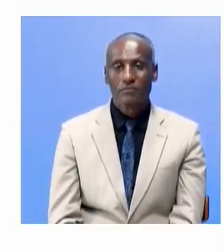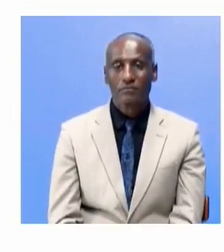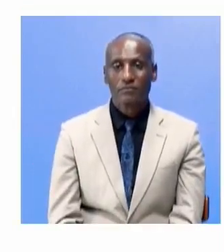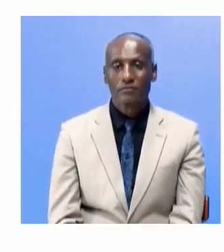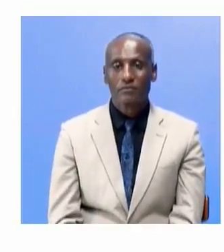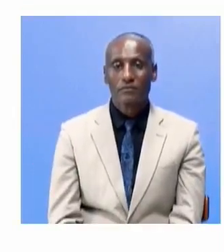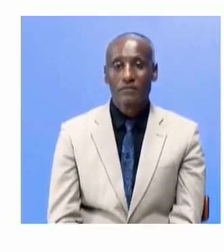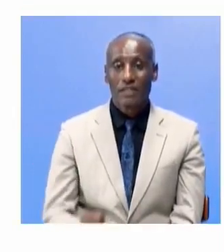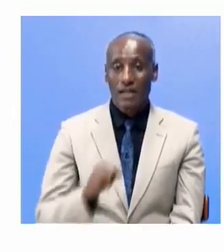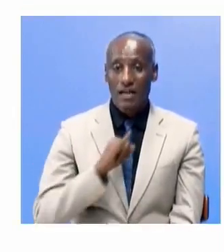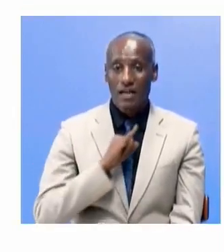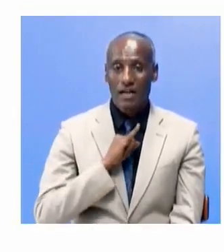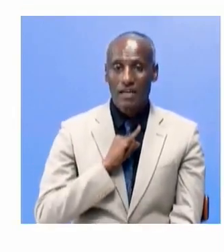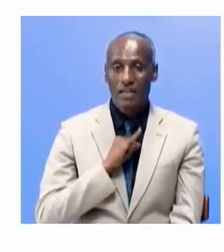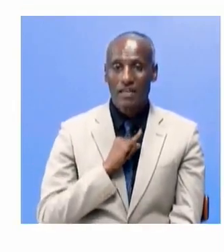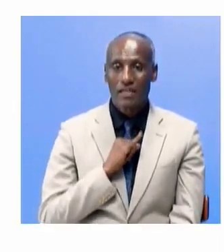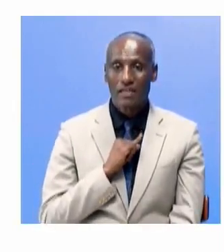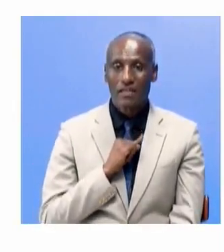I